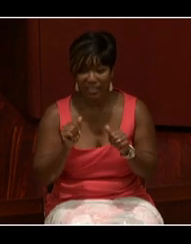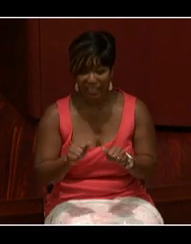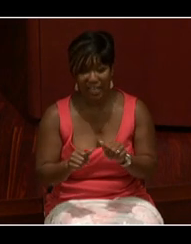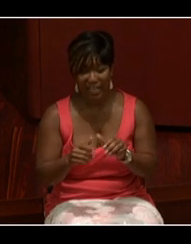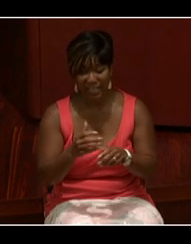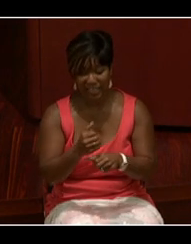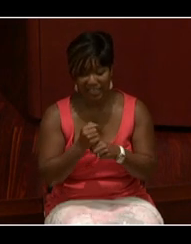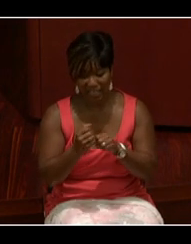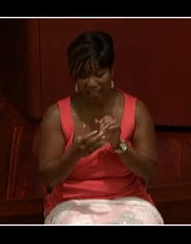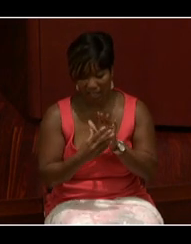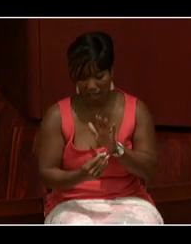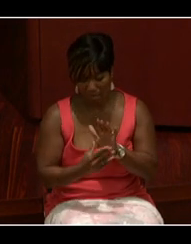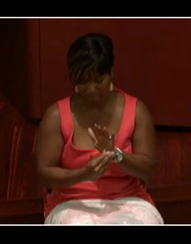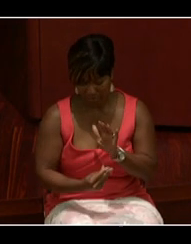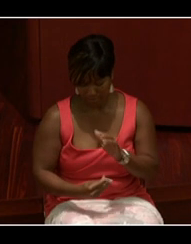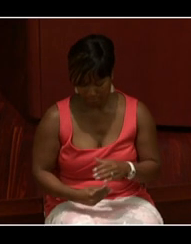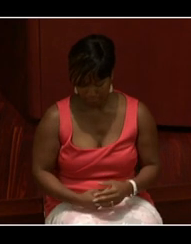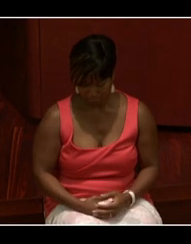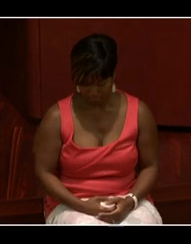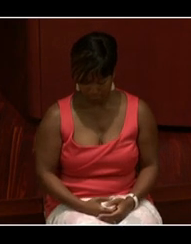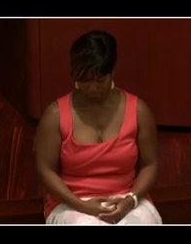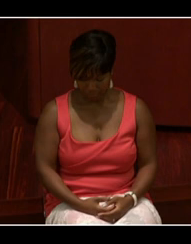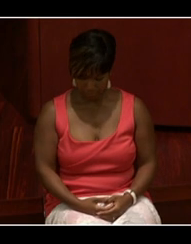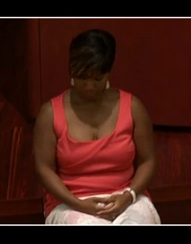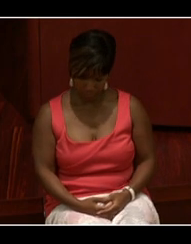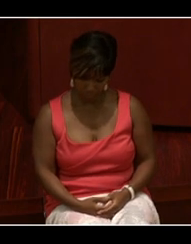of these records.